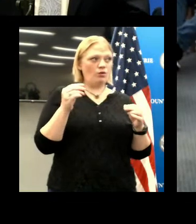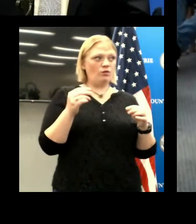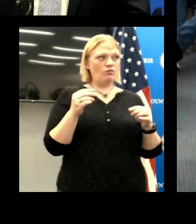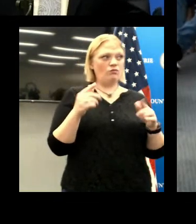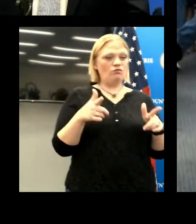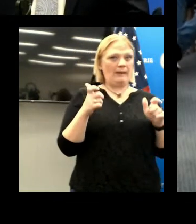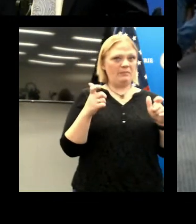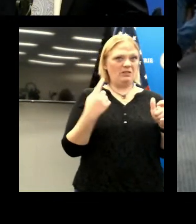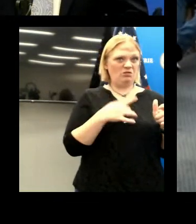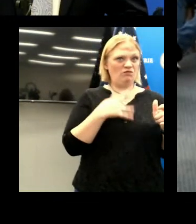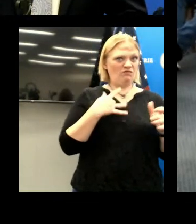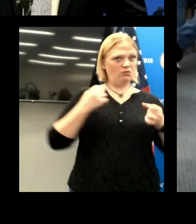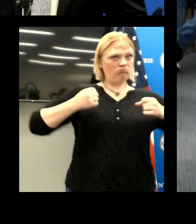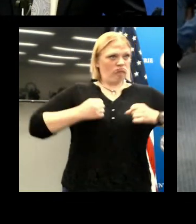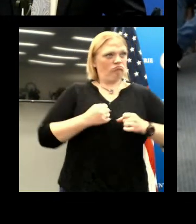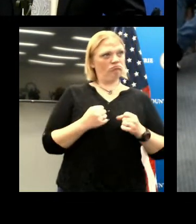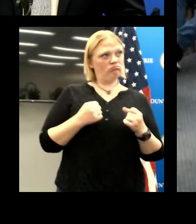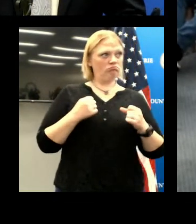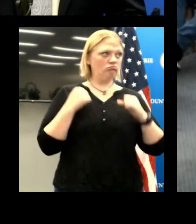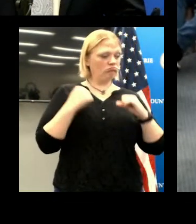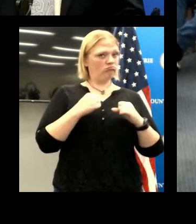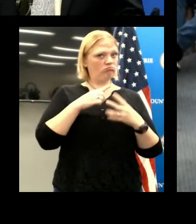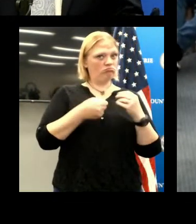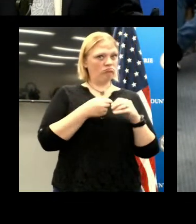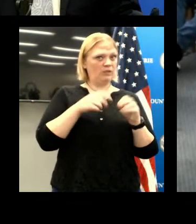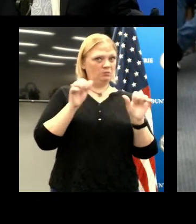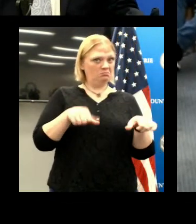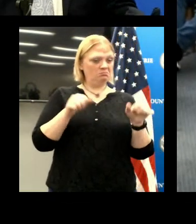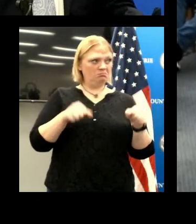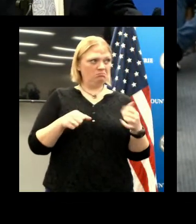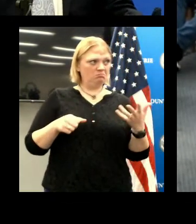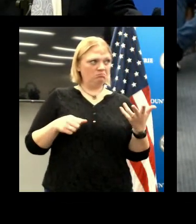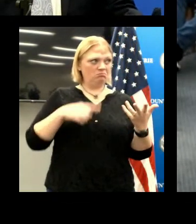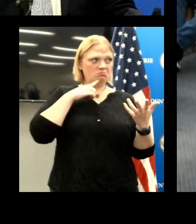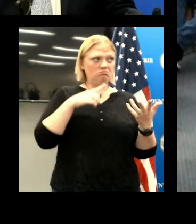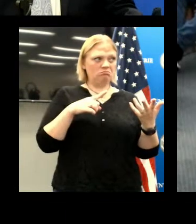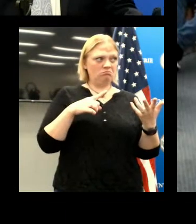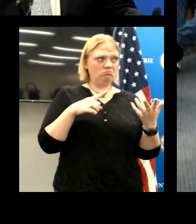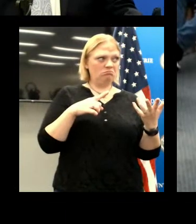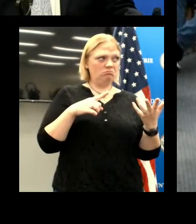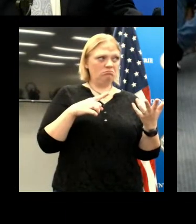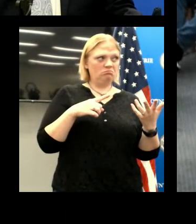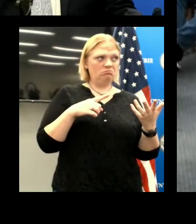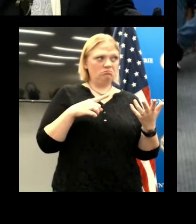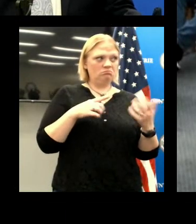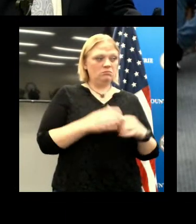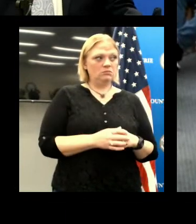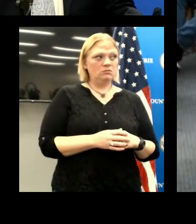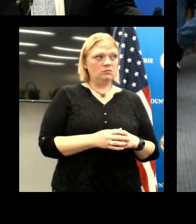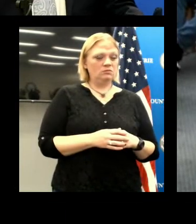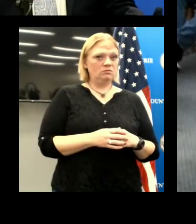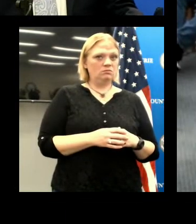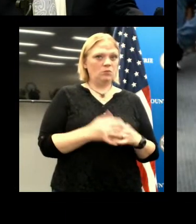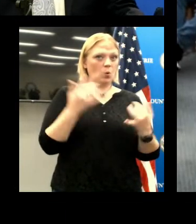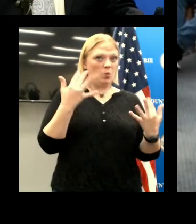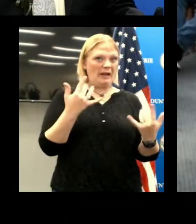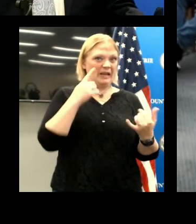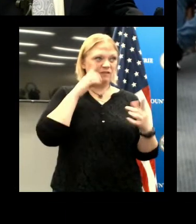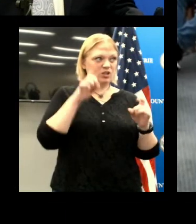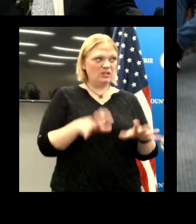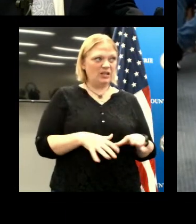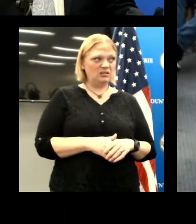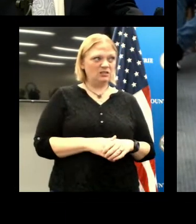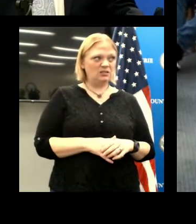tests? We feel confident about the testing capacity we have. Is there much of a wait these days if you want to get one?